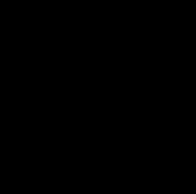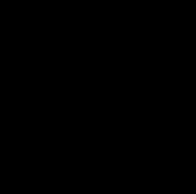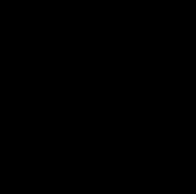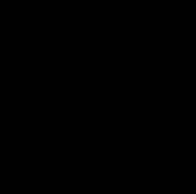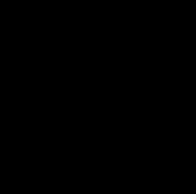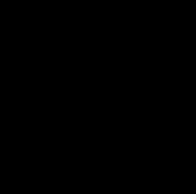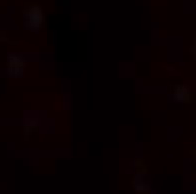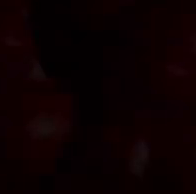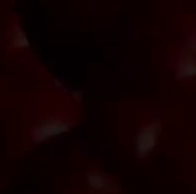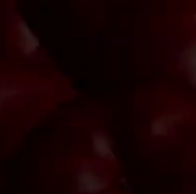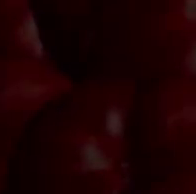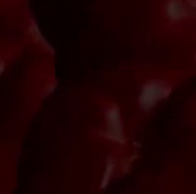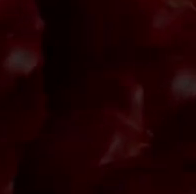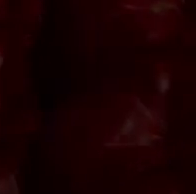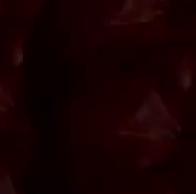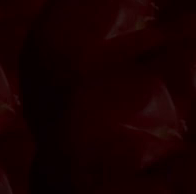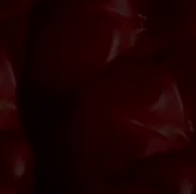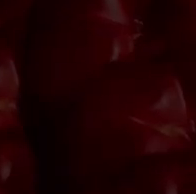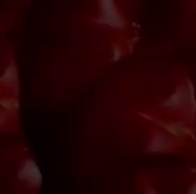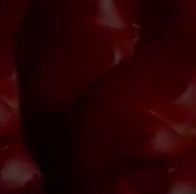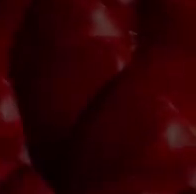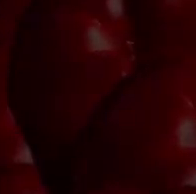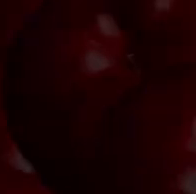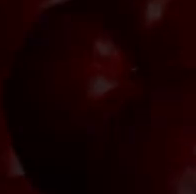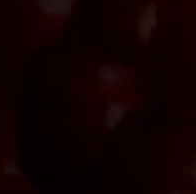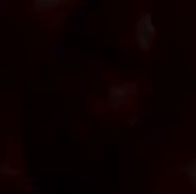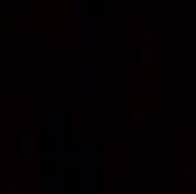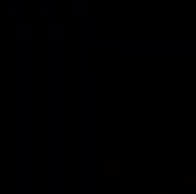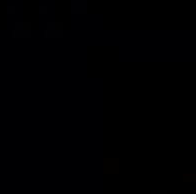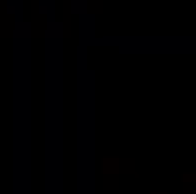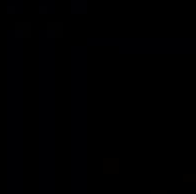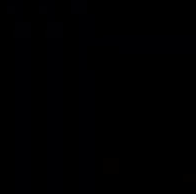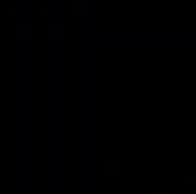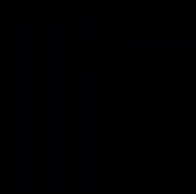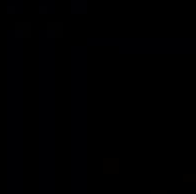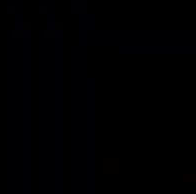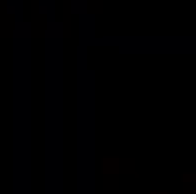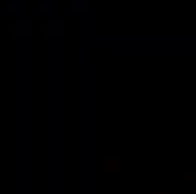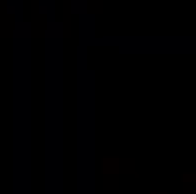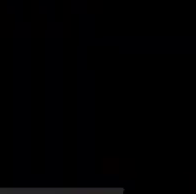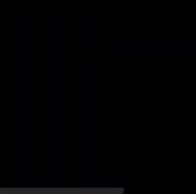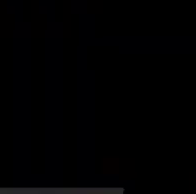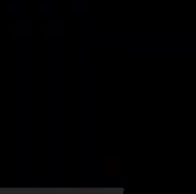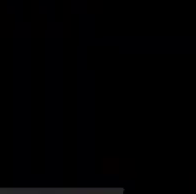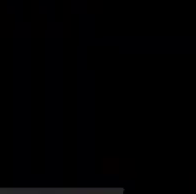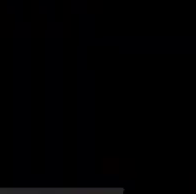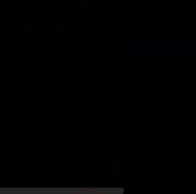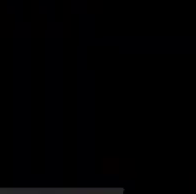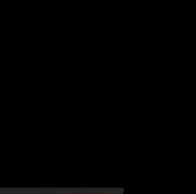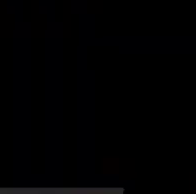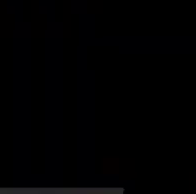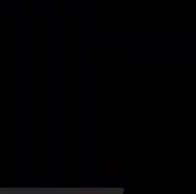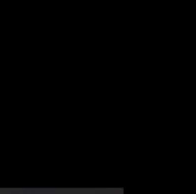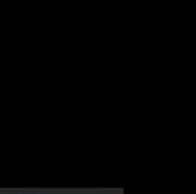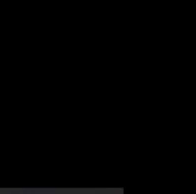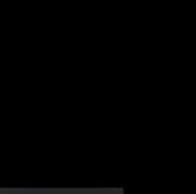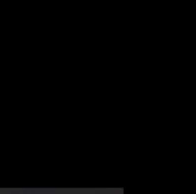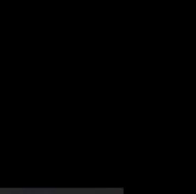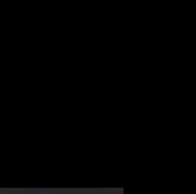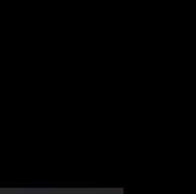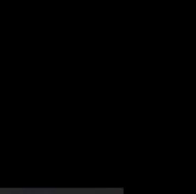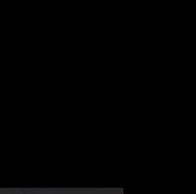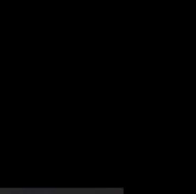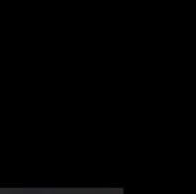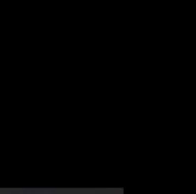eyes and flaming red hair. Mac. What color is your hair?